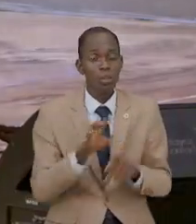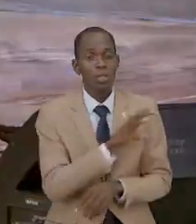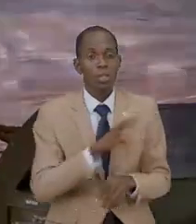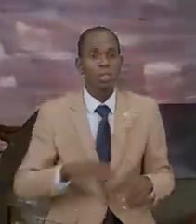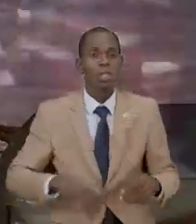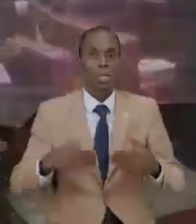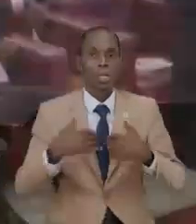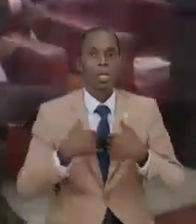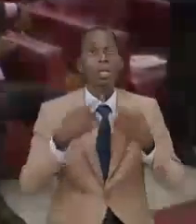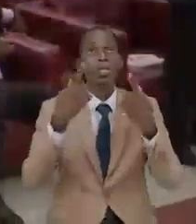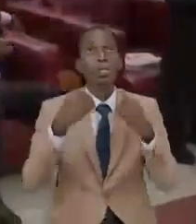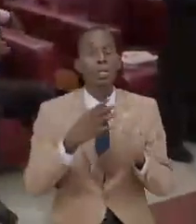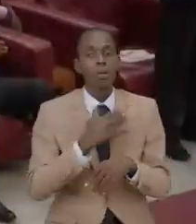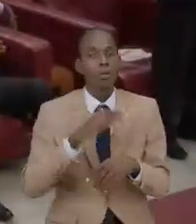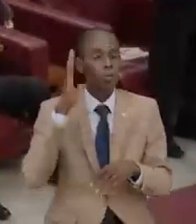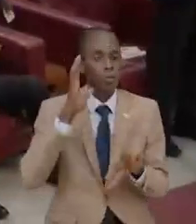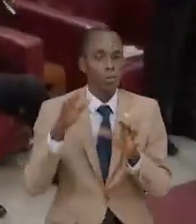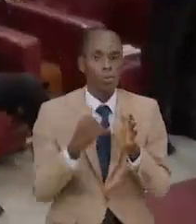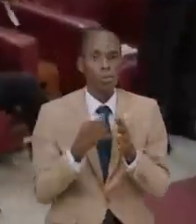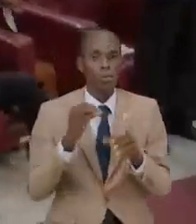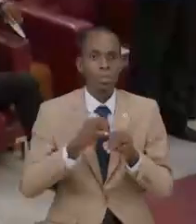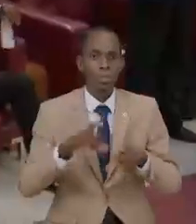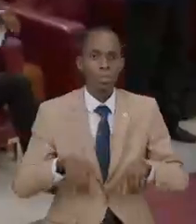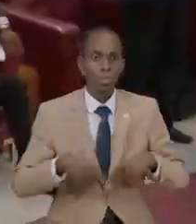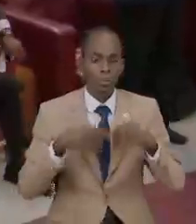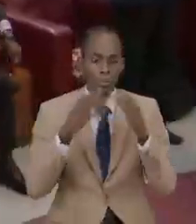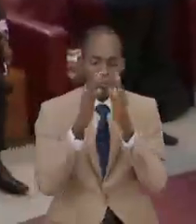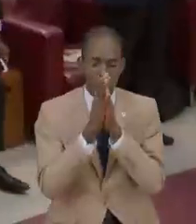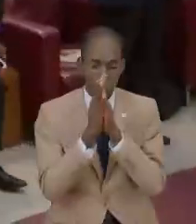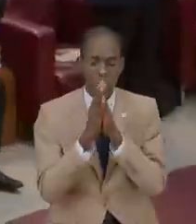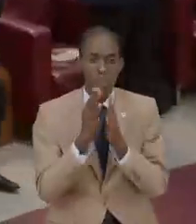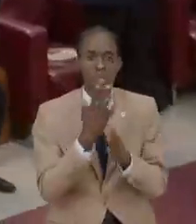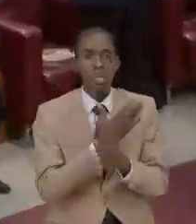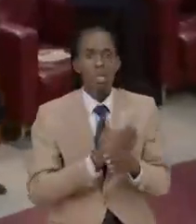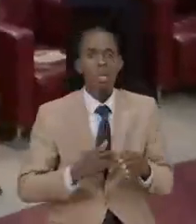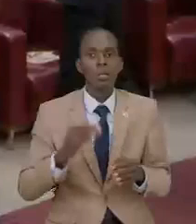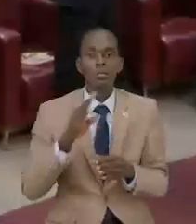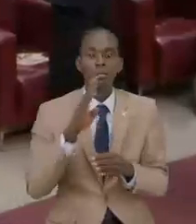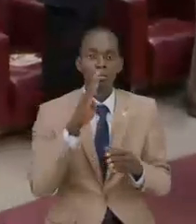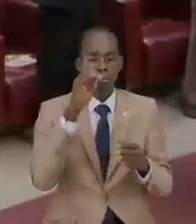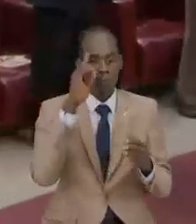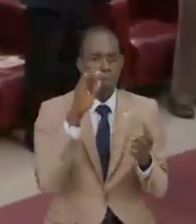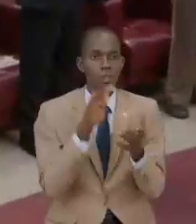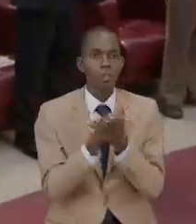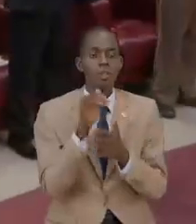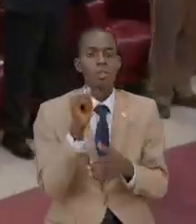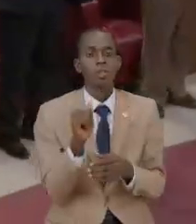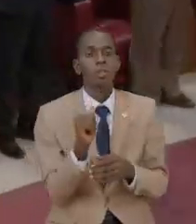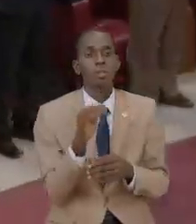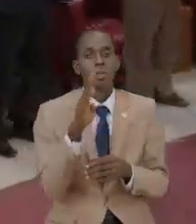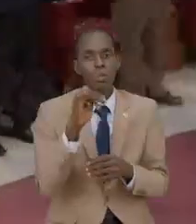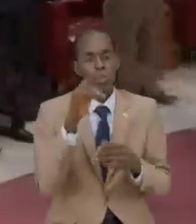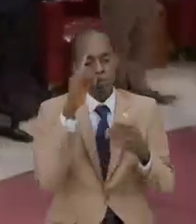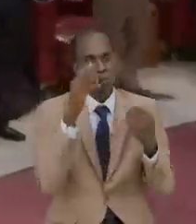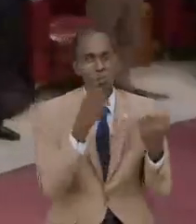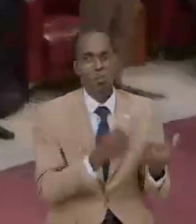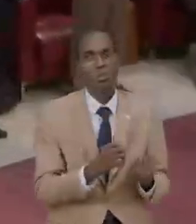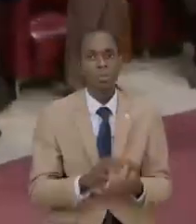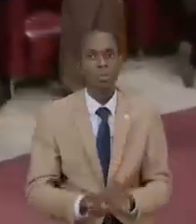will do it in your life. Pray and believe by faith we enter him.